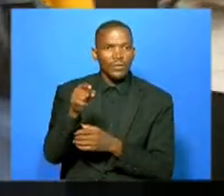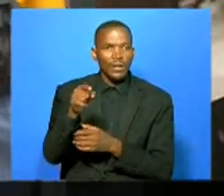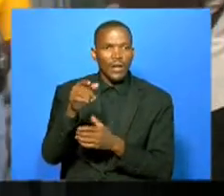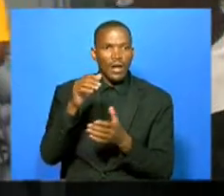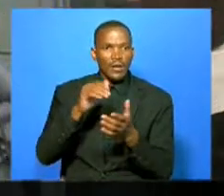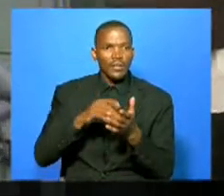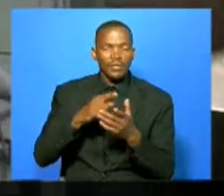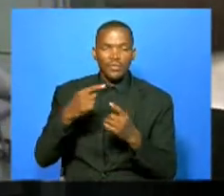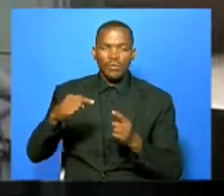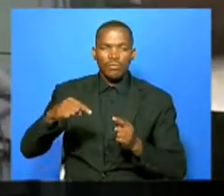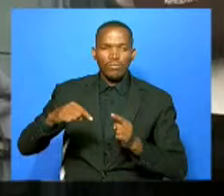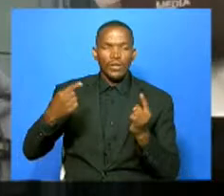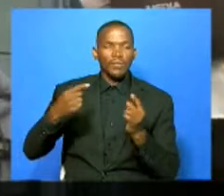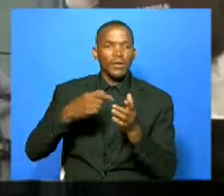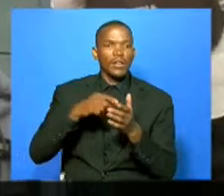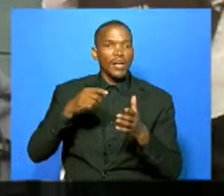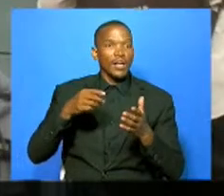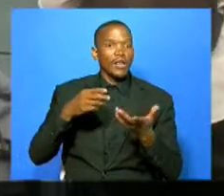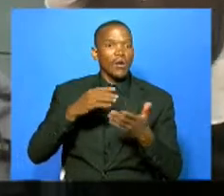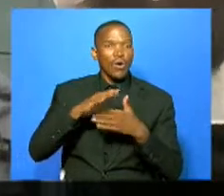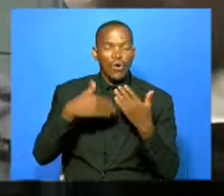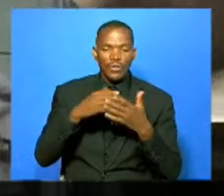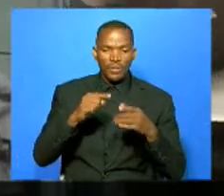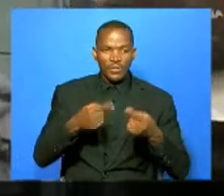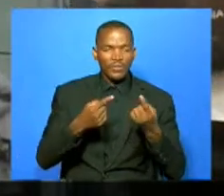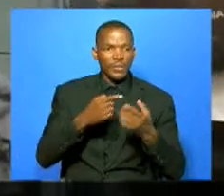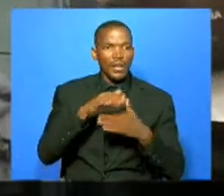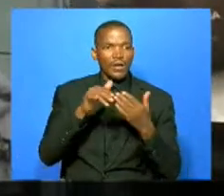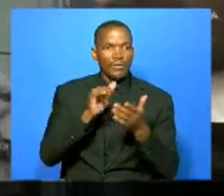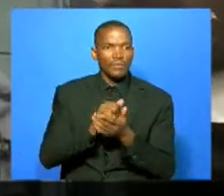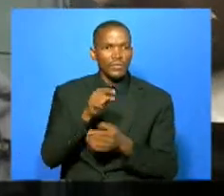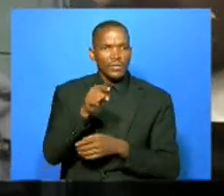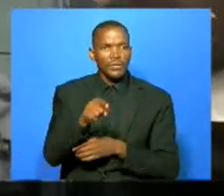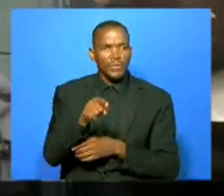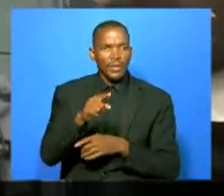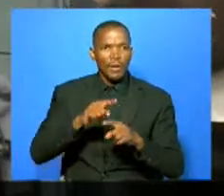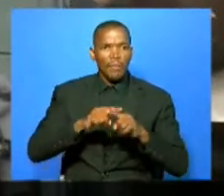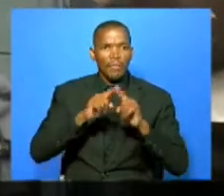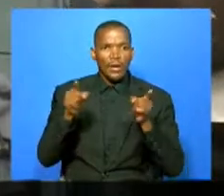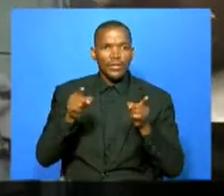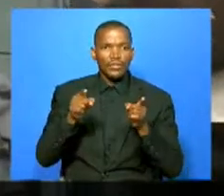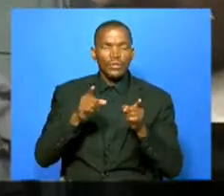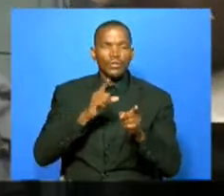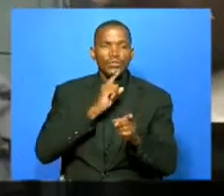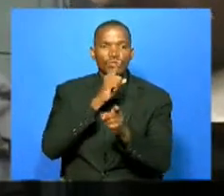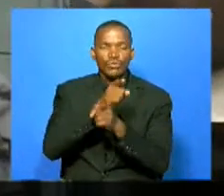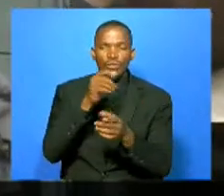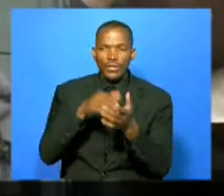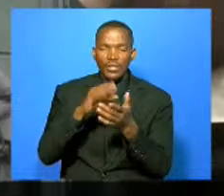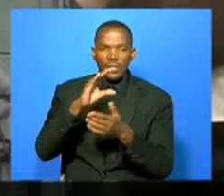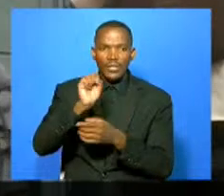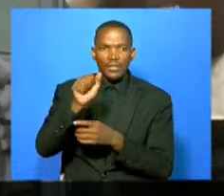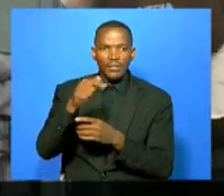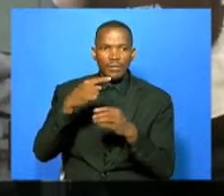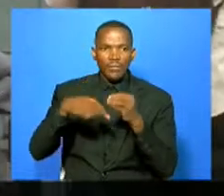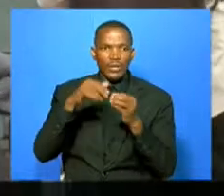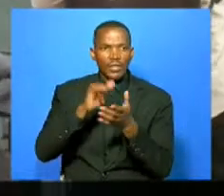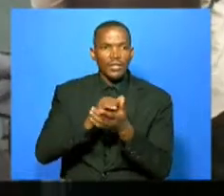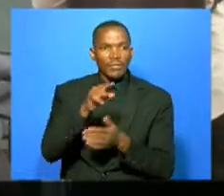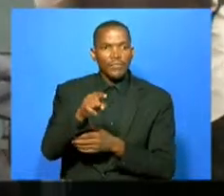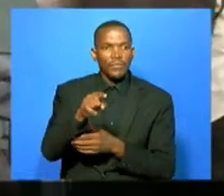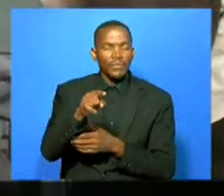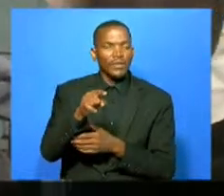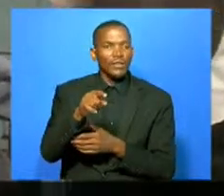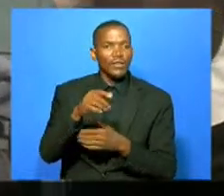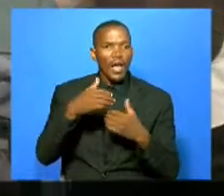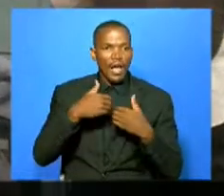was feeling under threat that his rights were to be revoked somehow. But the actual sense of the case is this now, that there